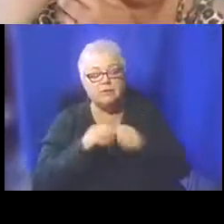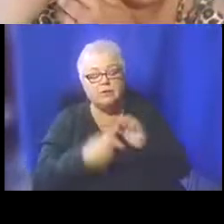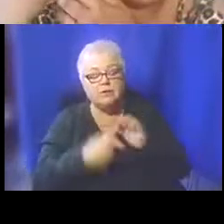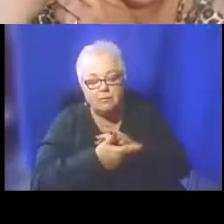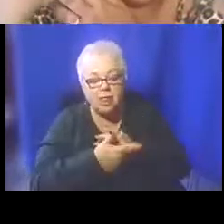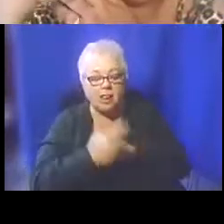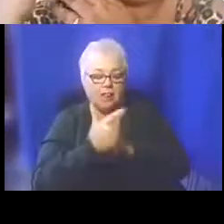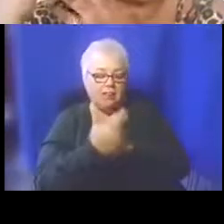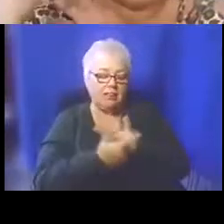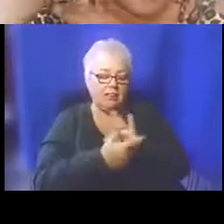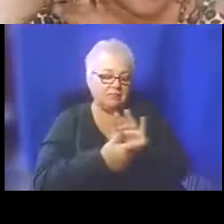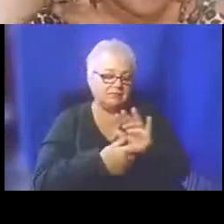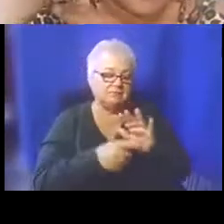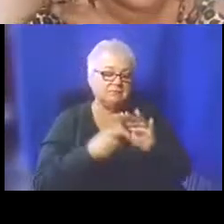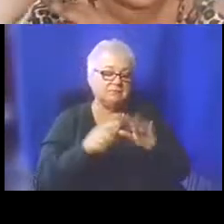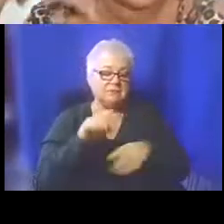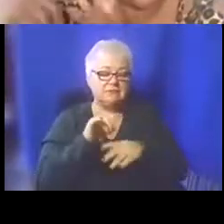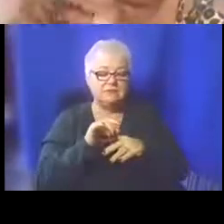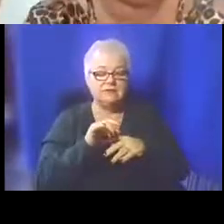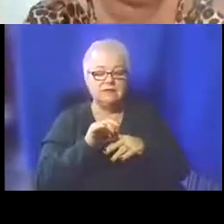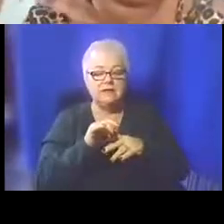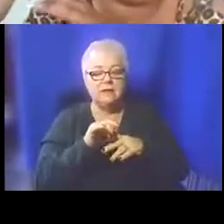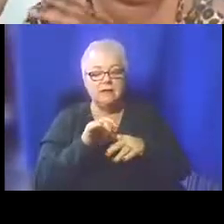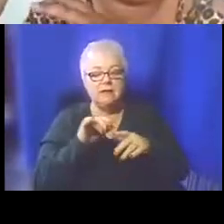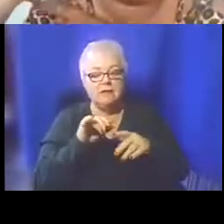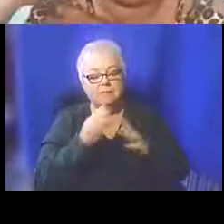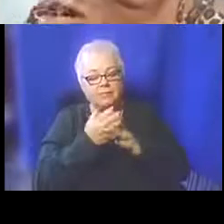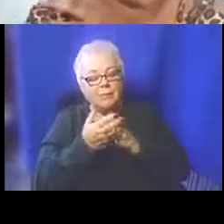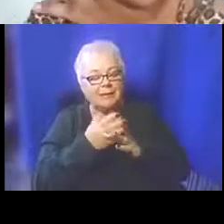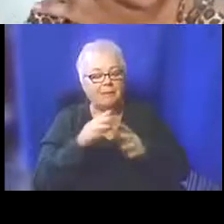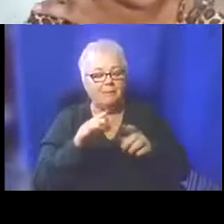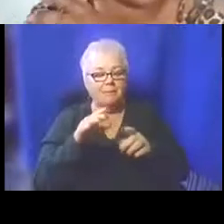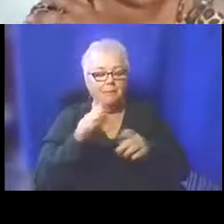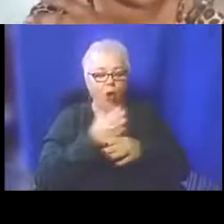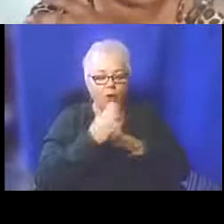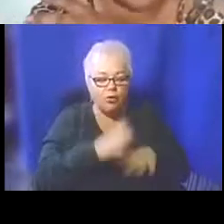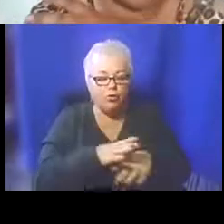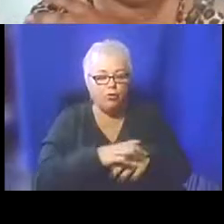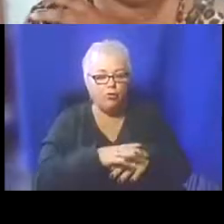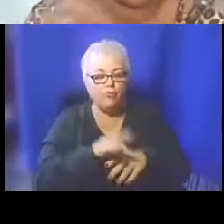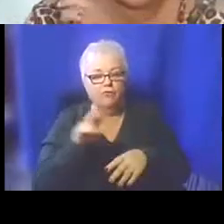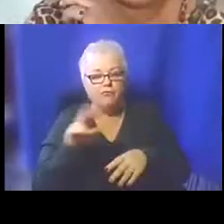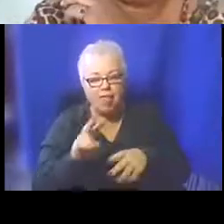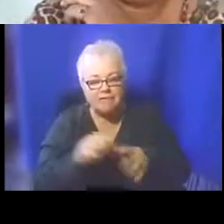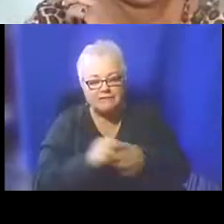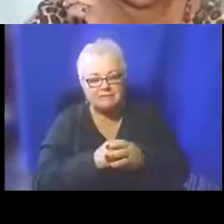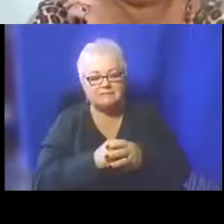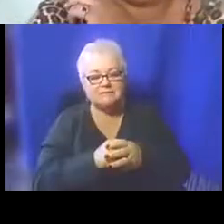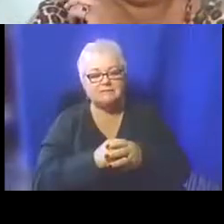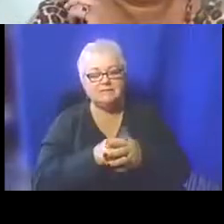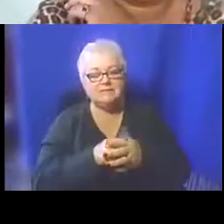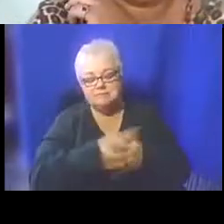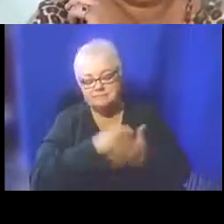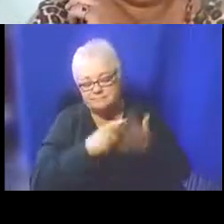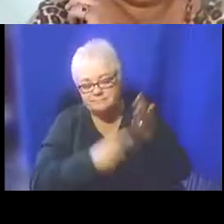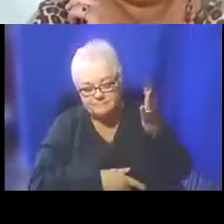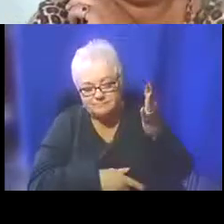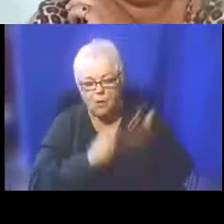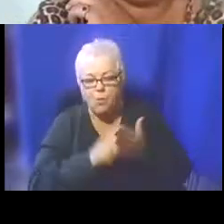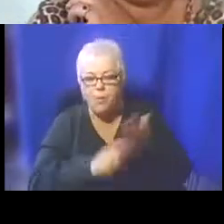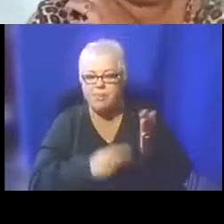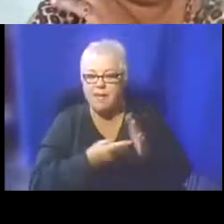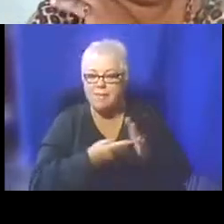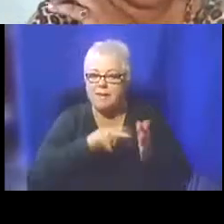housing, IPV, or intimate partner violence, how all of these things may exist in someone's life, and what that means